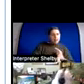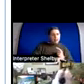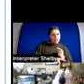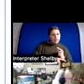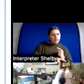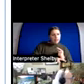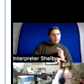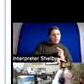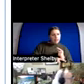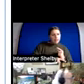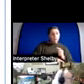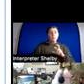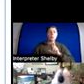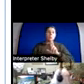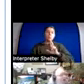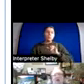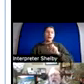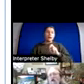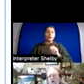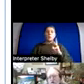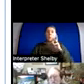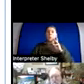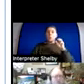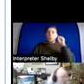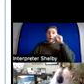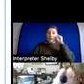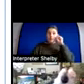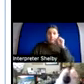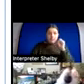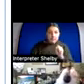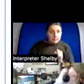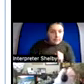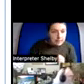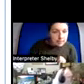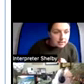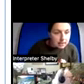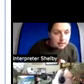was oh ryan air must be a british